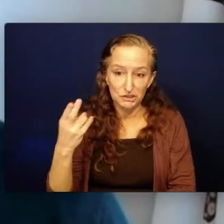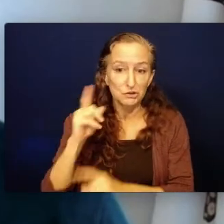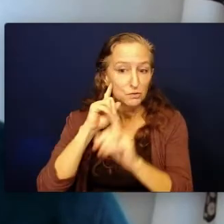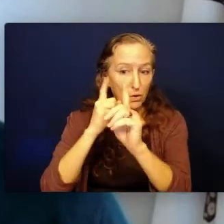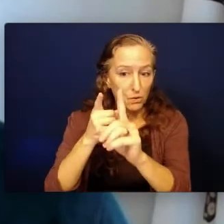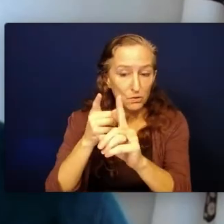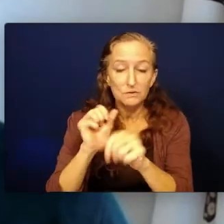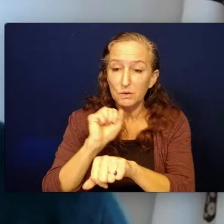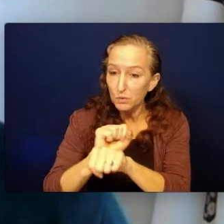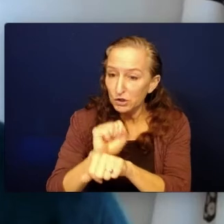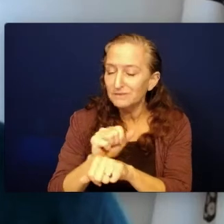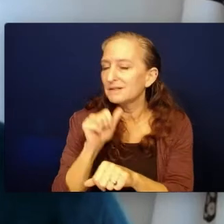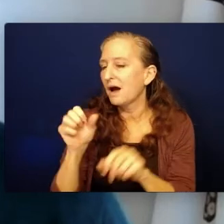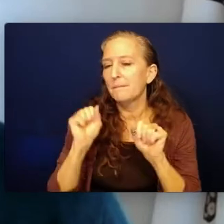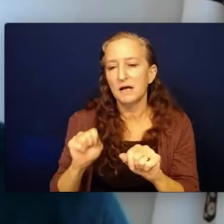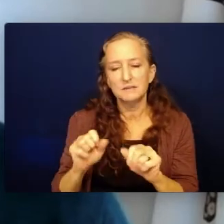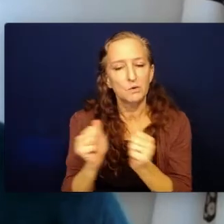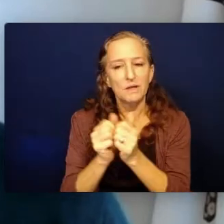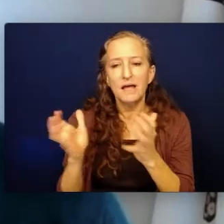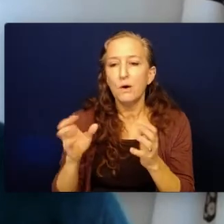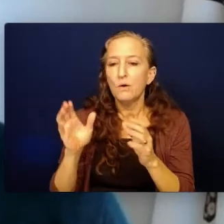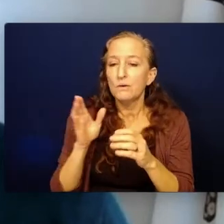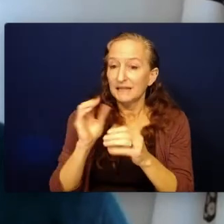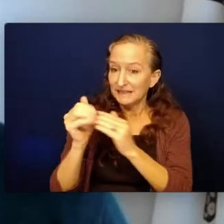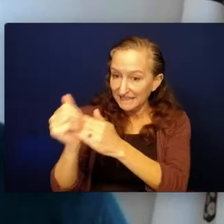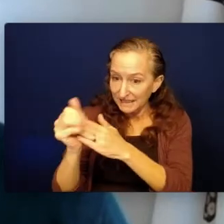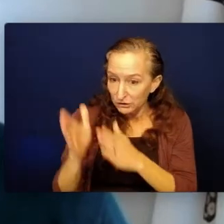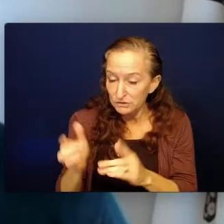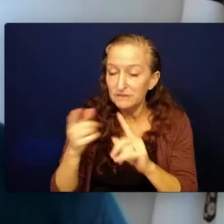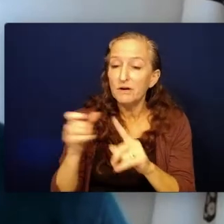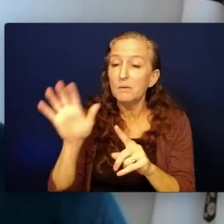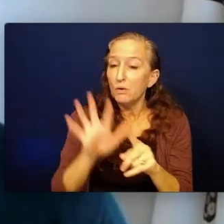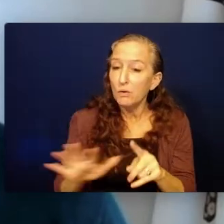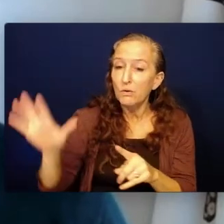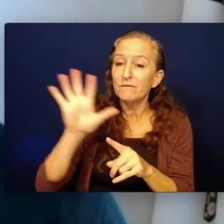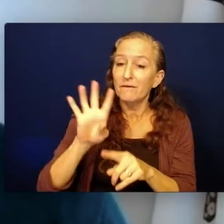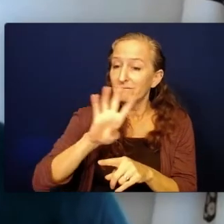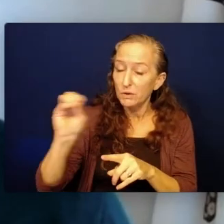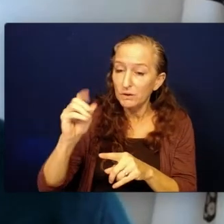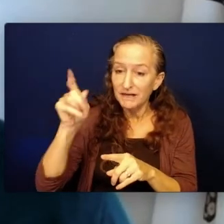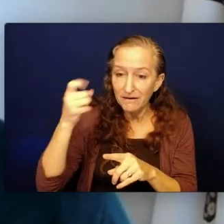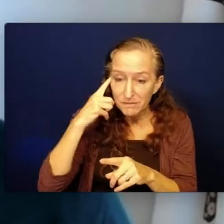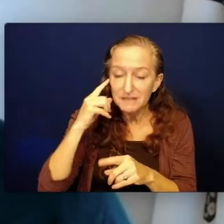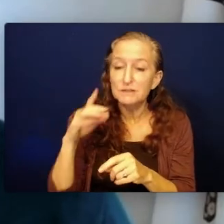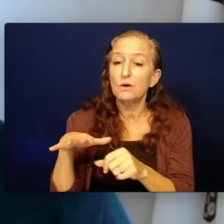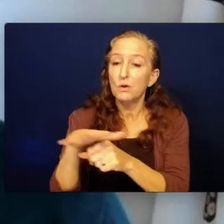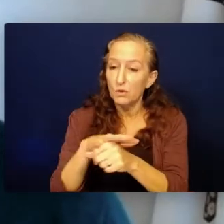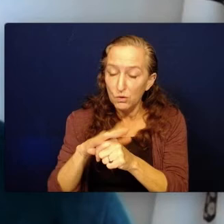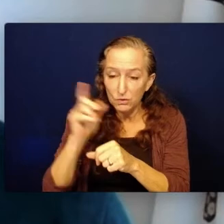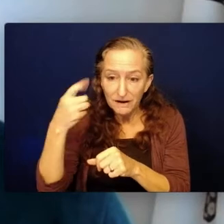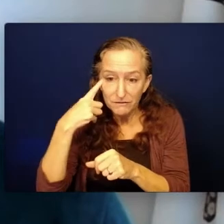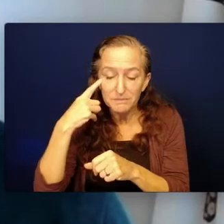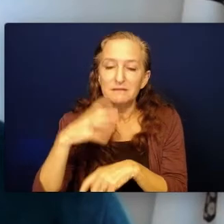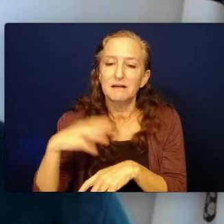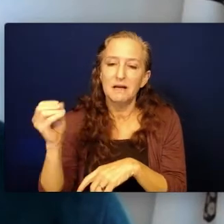possible without the leadership from over 40 local governments, nonprofits, and technical partners. SVC thanks the